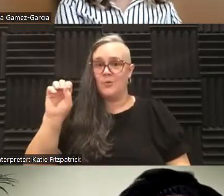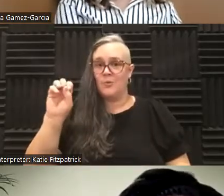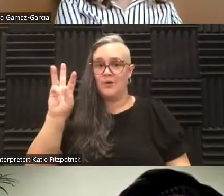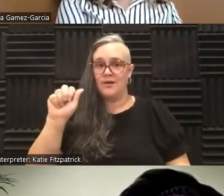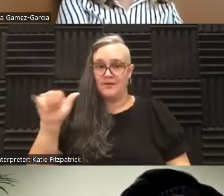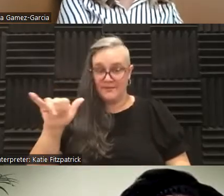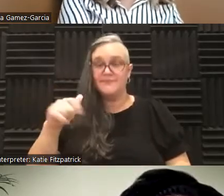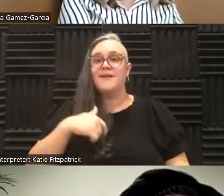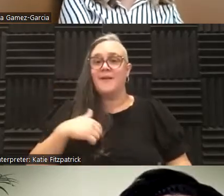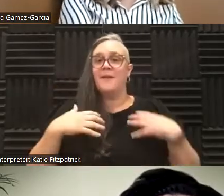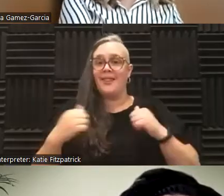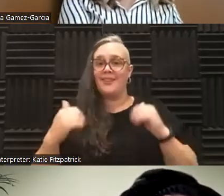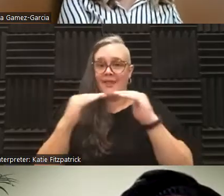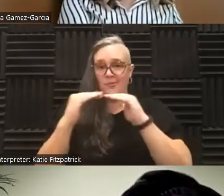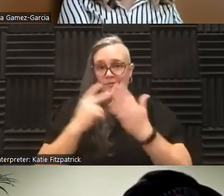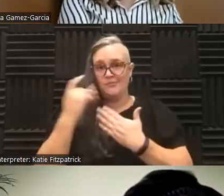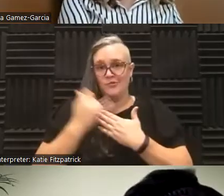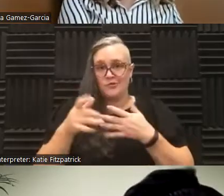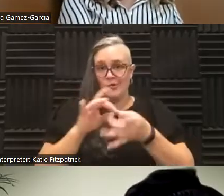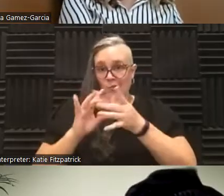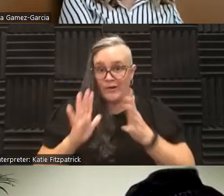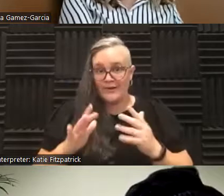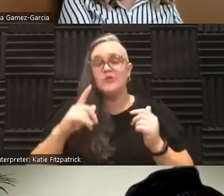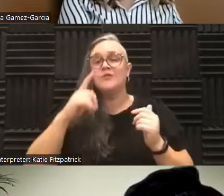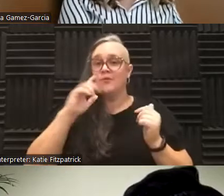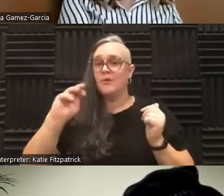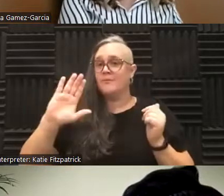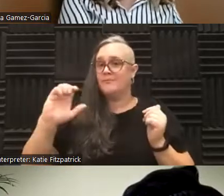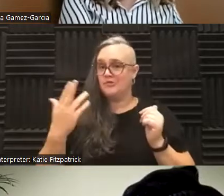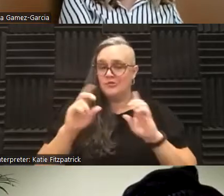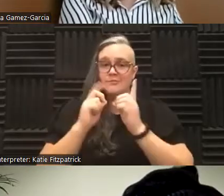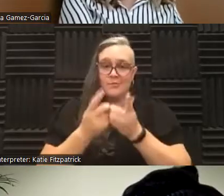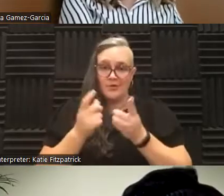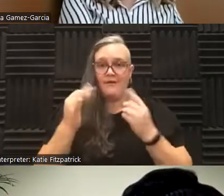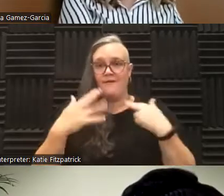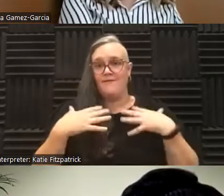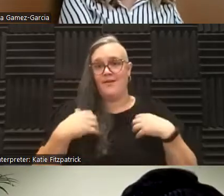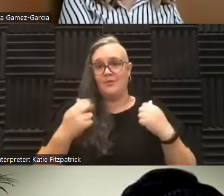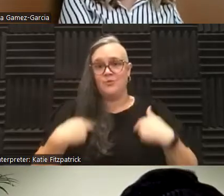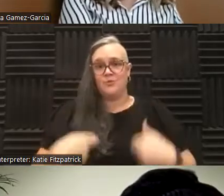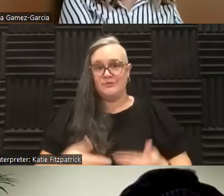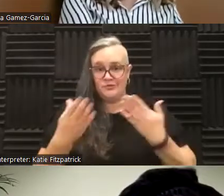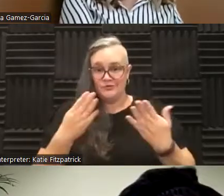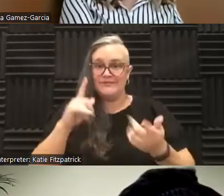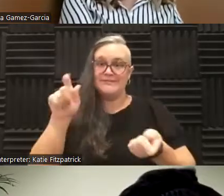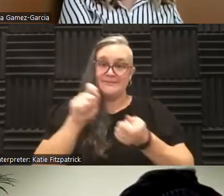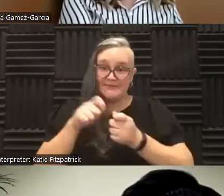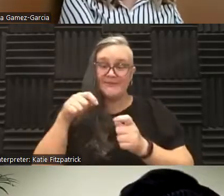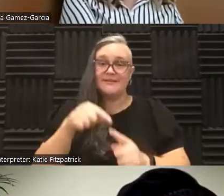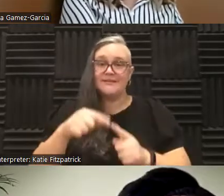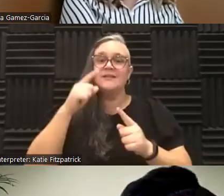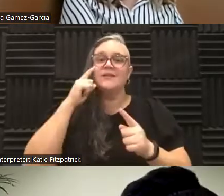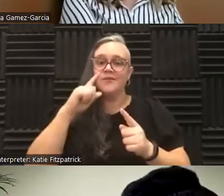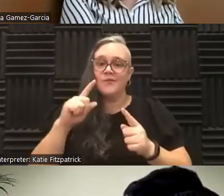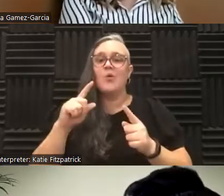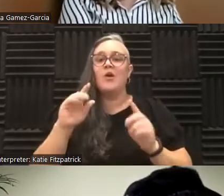health equity project coordinator within the Michigan Department of Health and Human Services, specifically within the